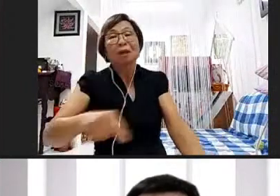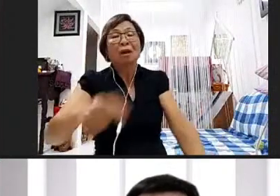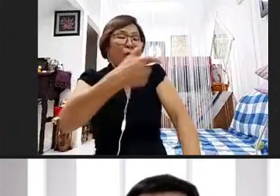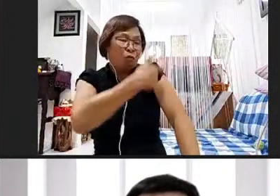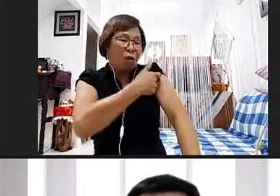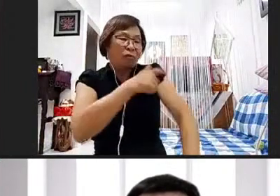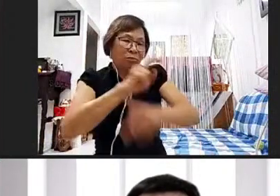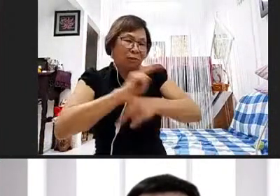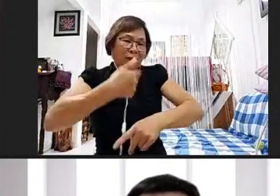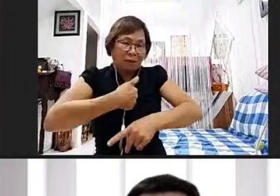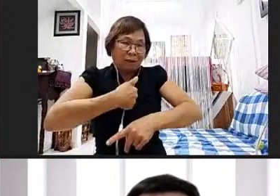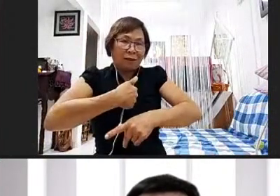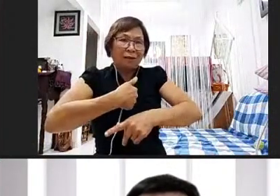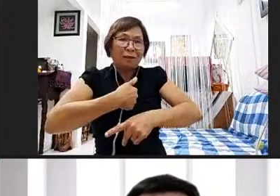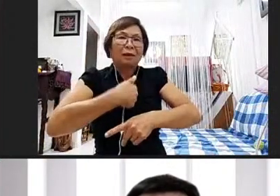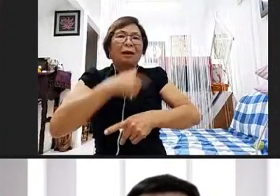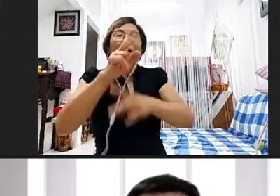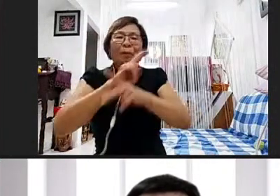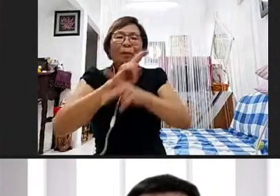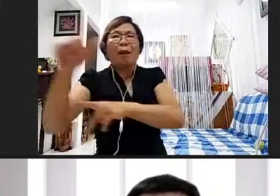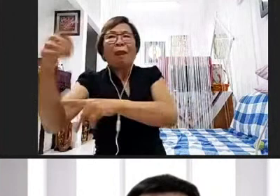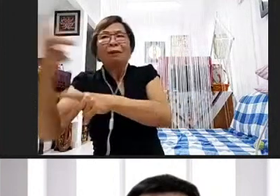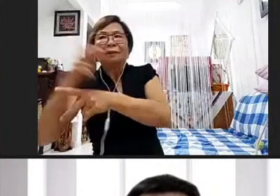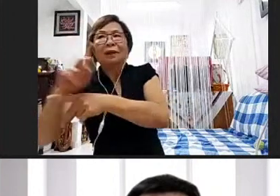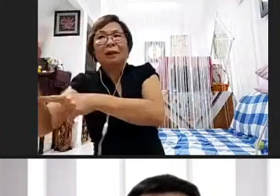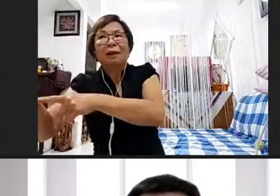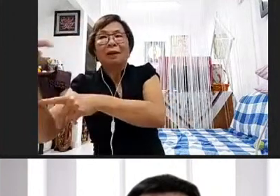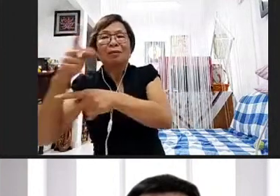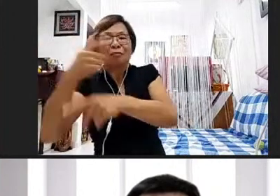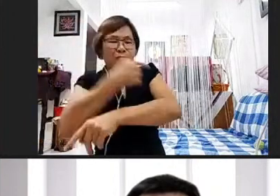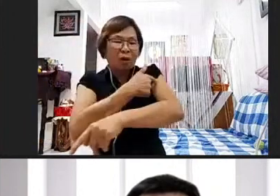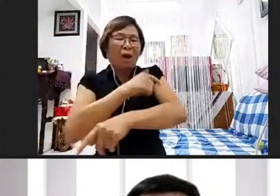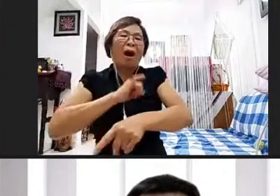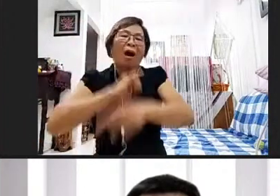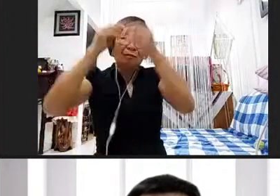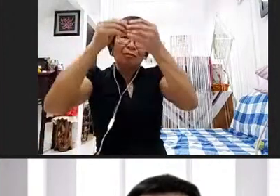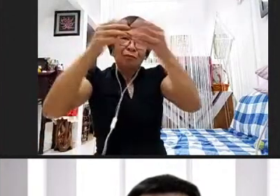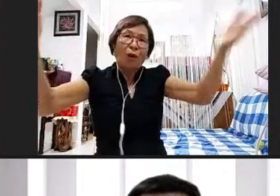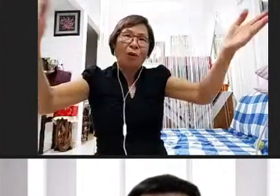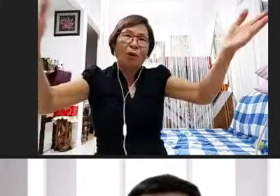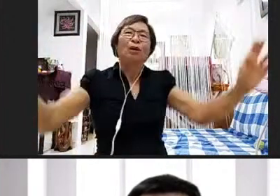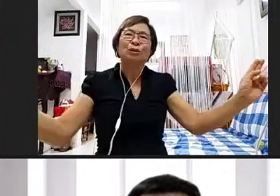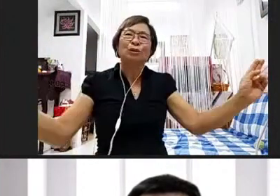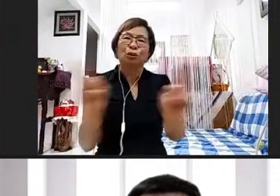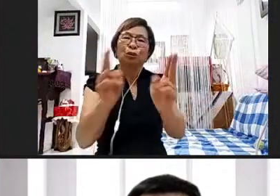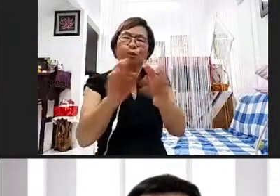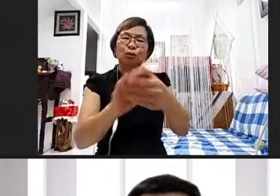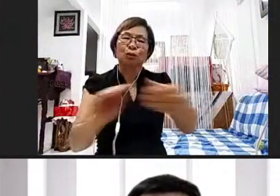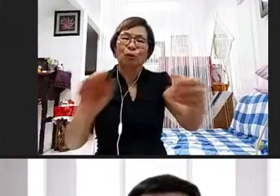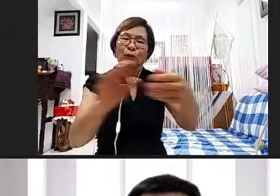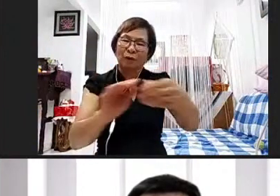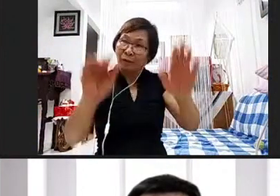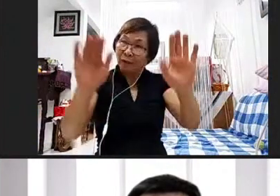ourselves and to protect others. So let me share with you a short story from Jataka,